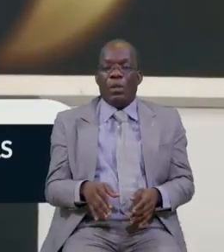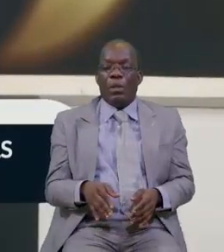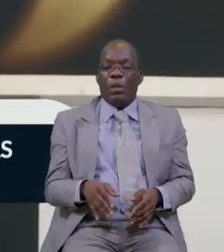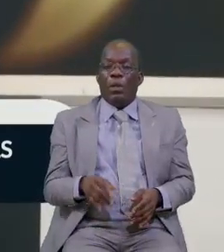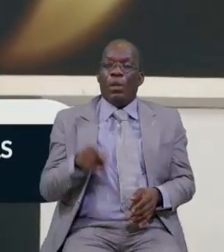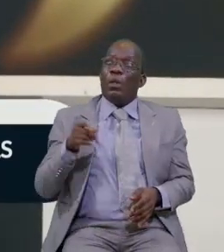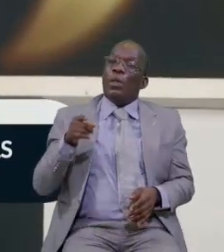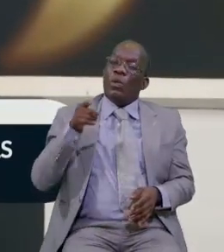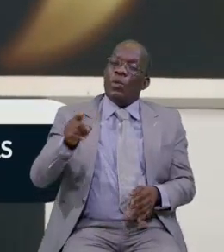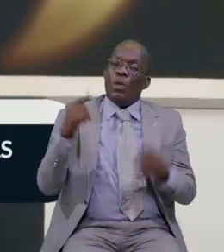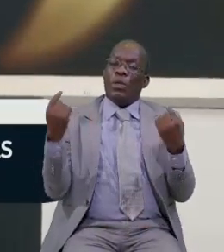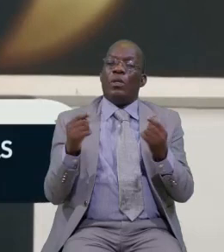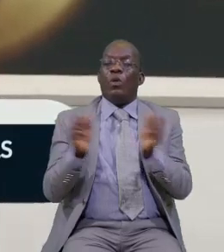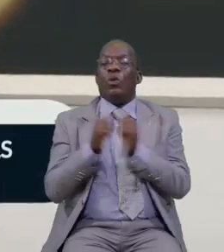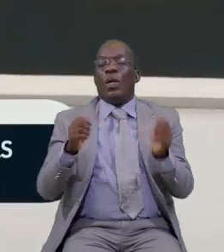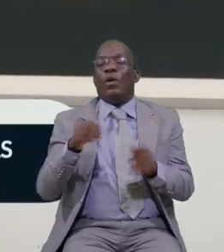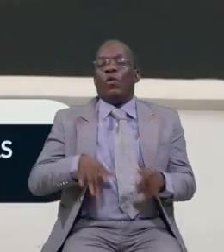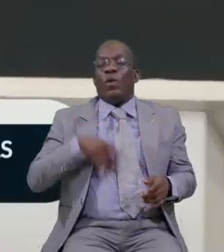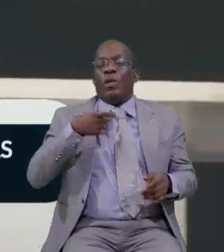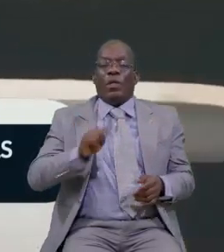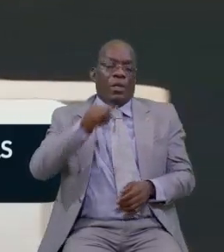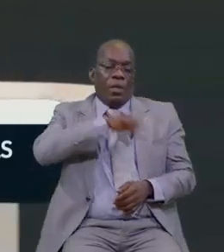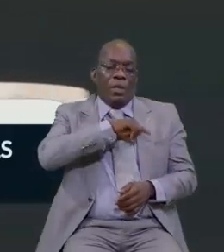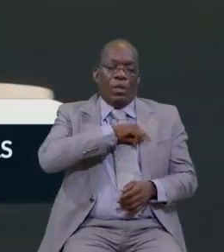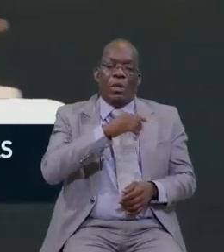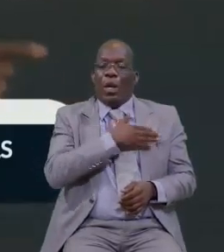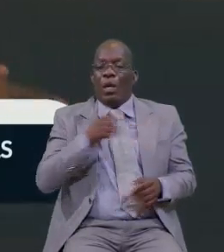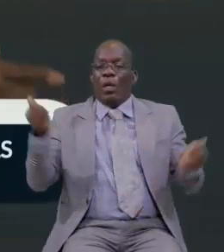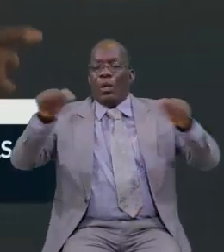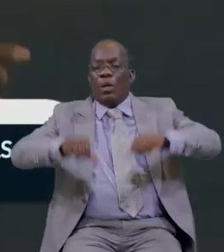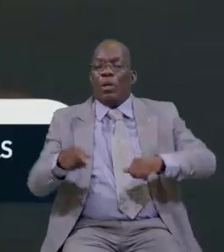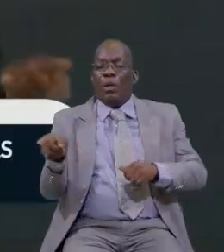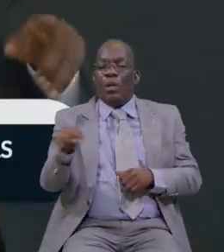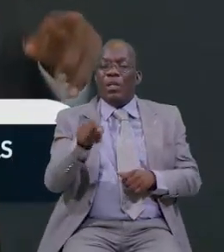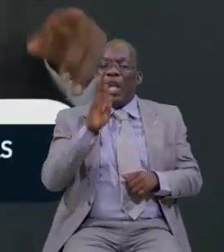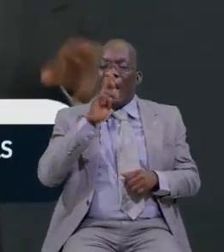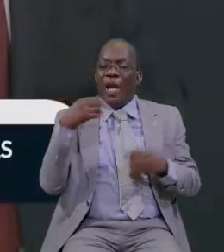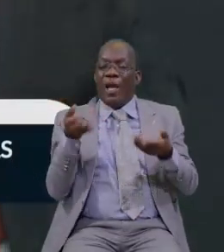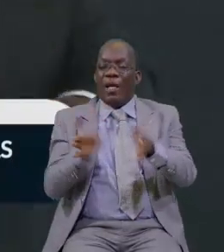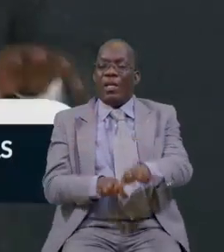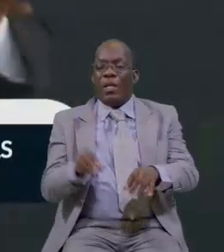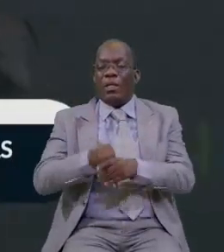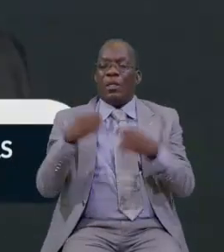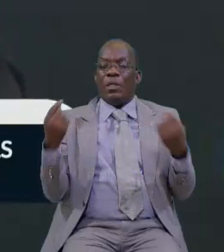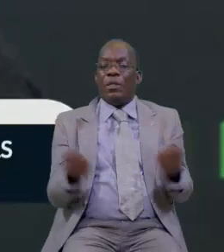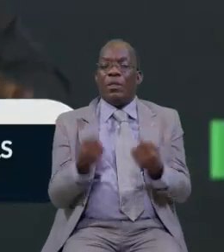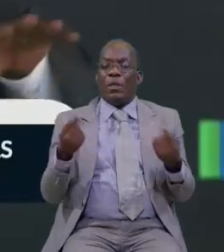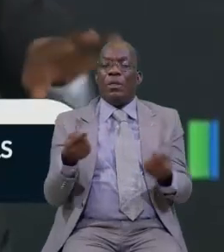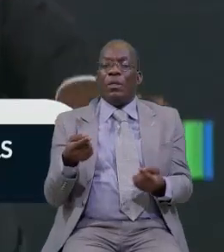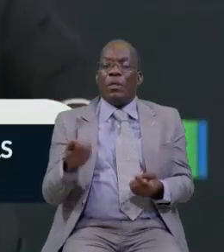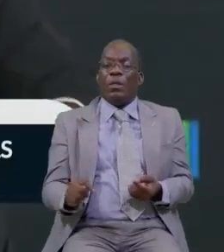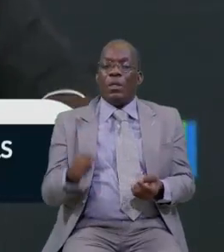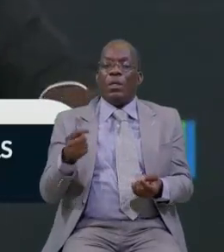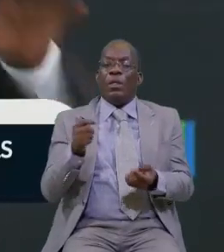feeling any guilt or condemnation, they are dead in sin. The believer is dead